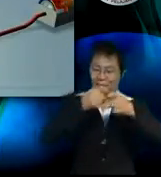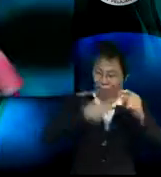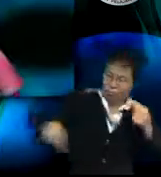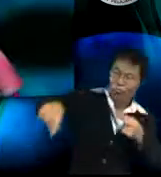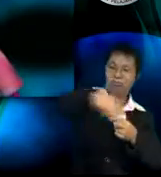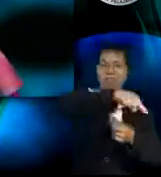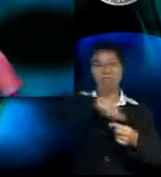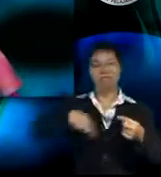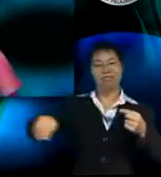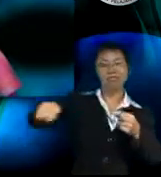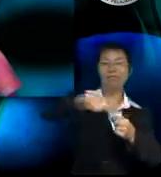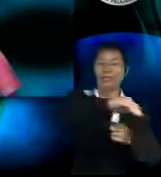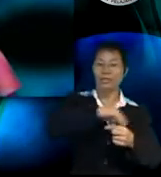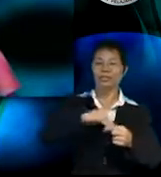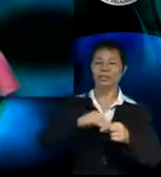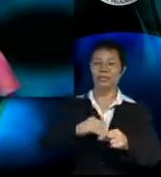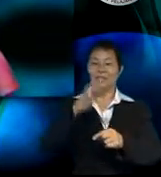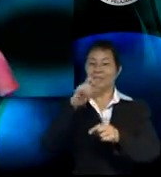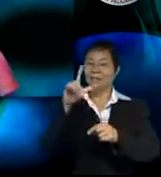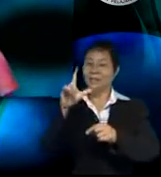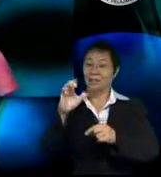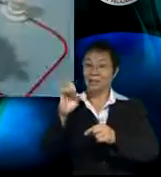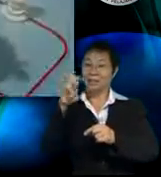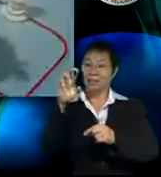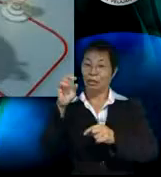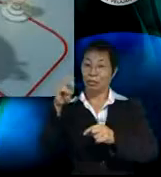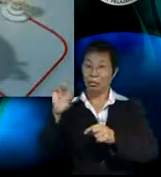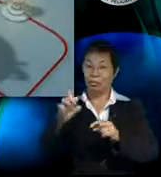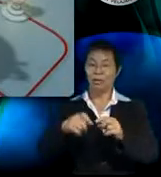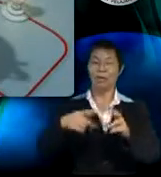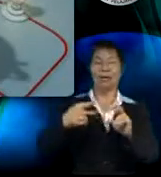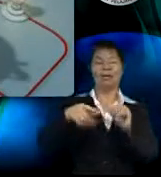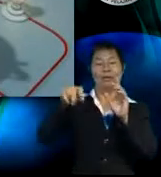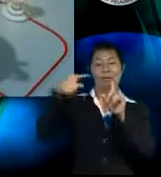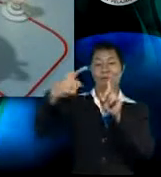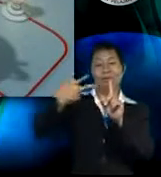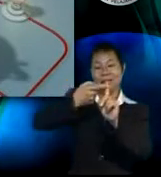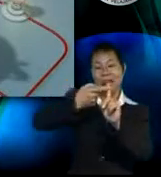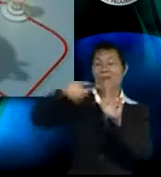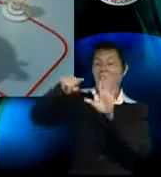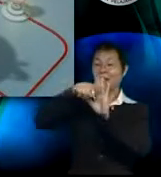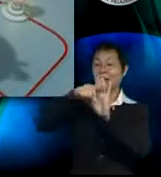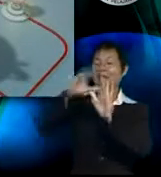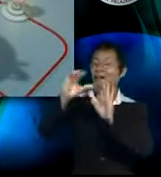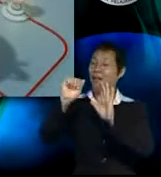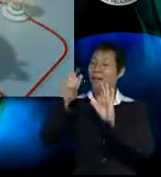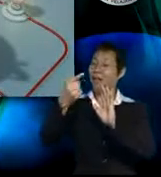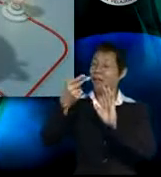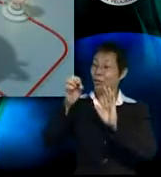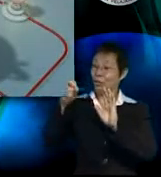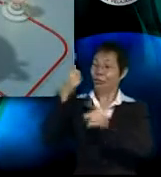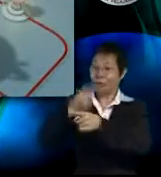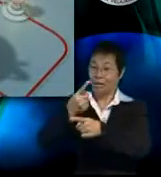circuit. So, Electro, the carbon electrode attached to the negative terminal is the cathode, right?